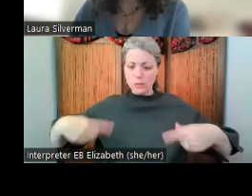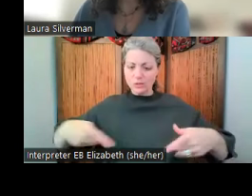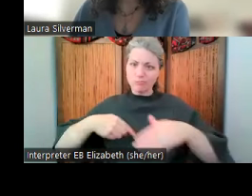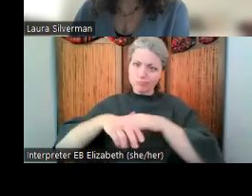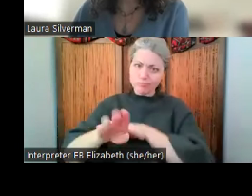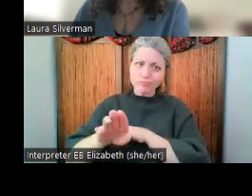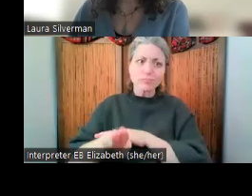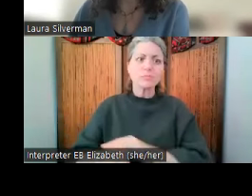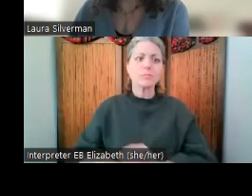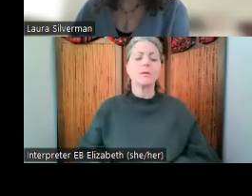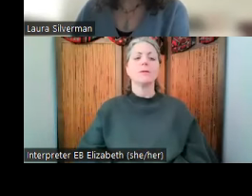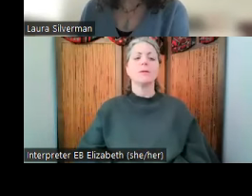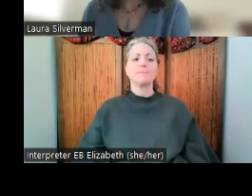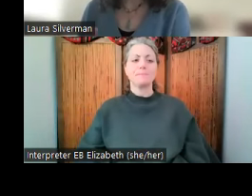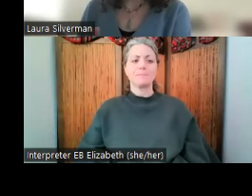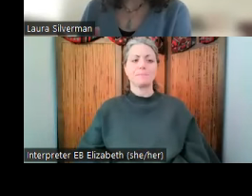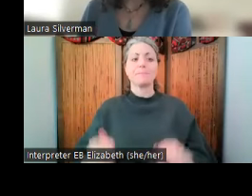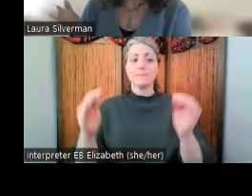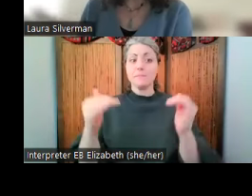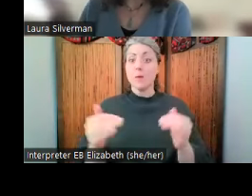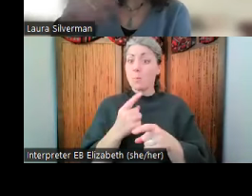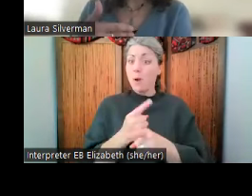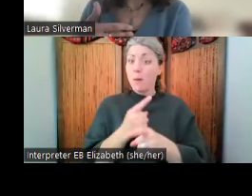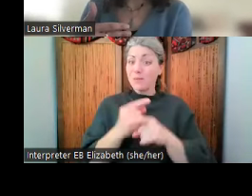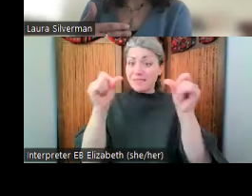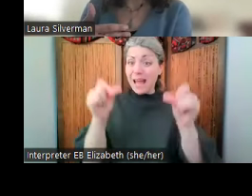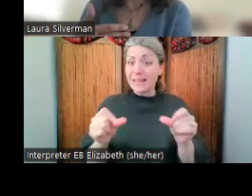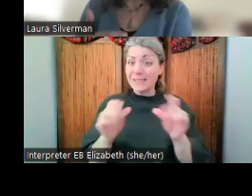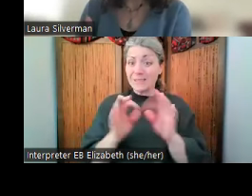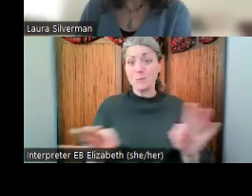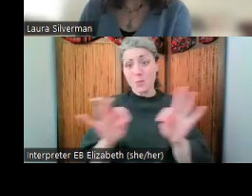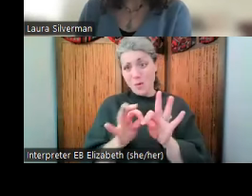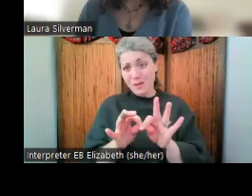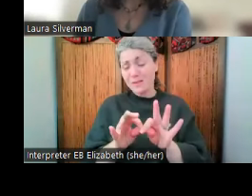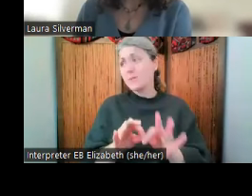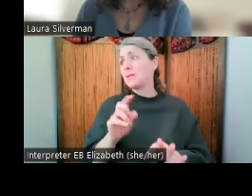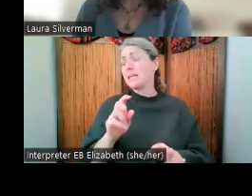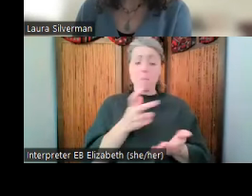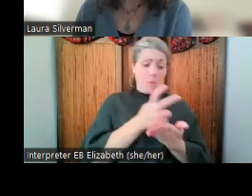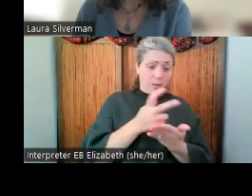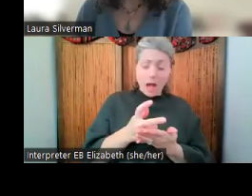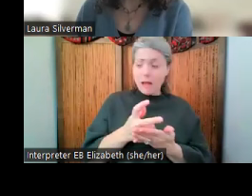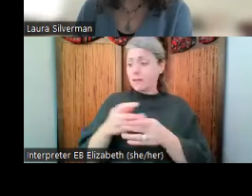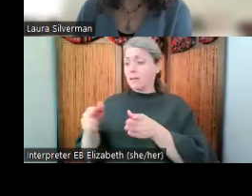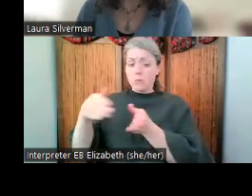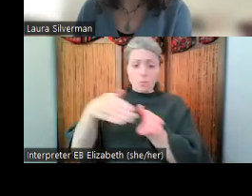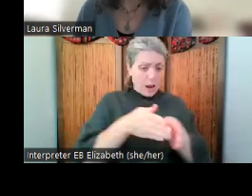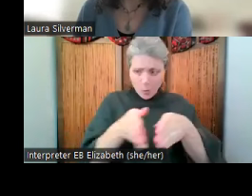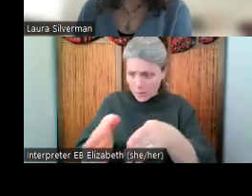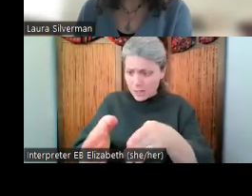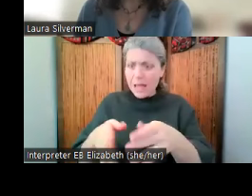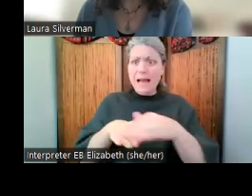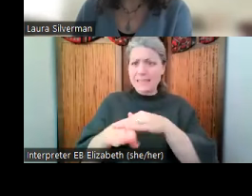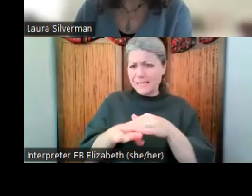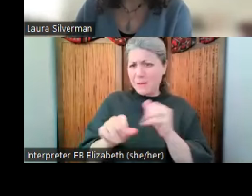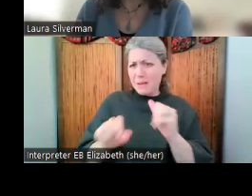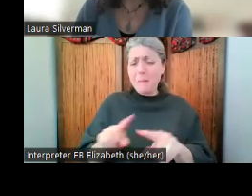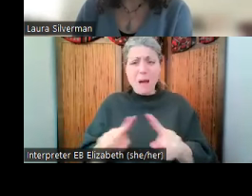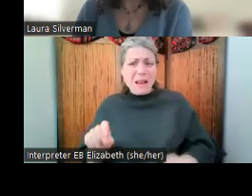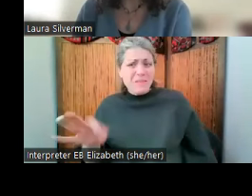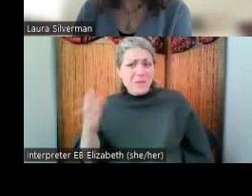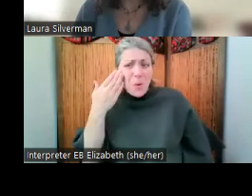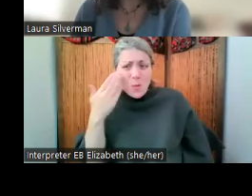really important. You have to have an accessible route, but if there isn't signage showing where that